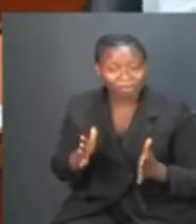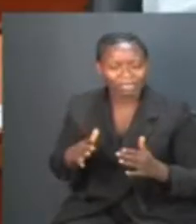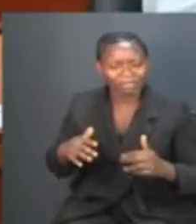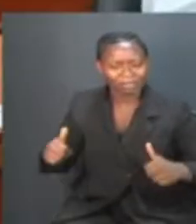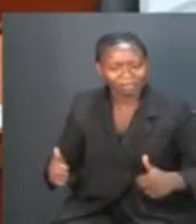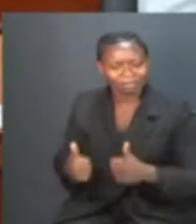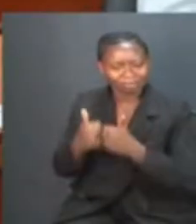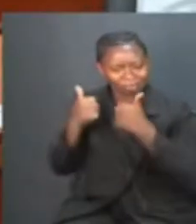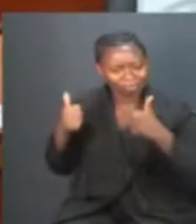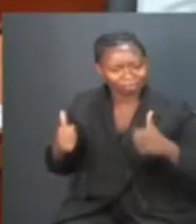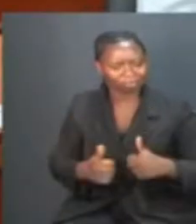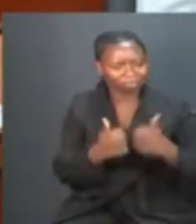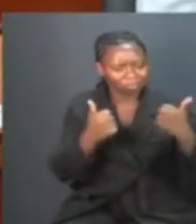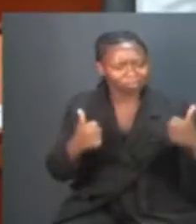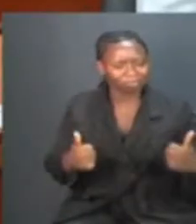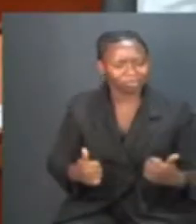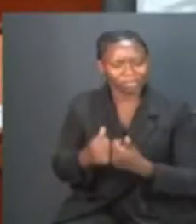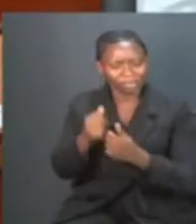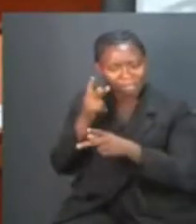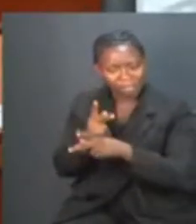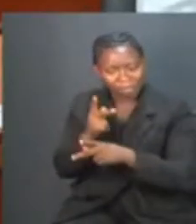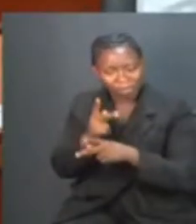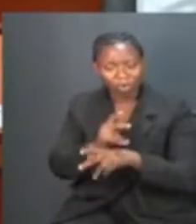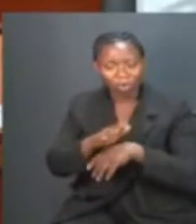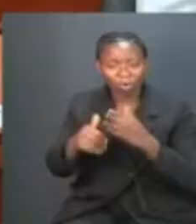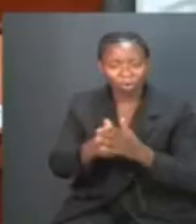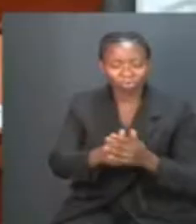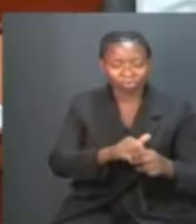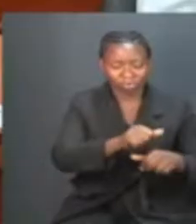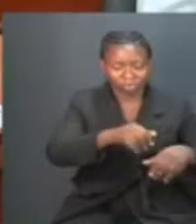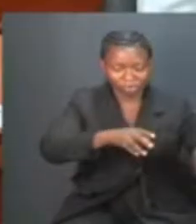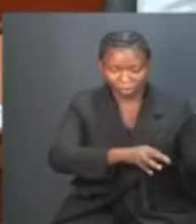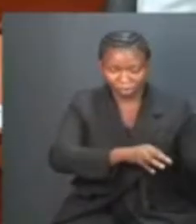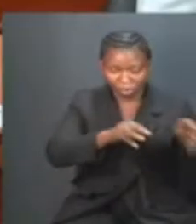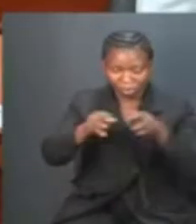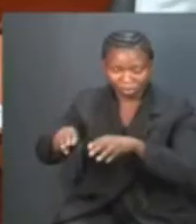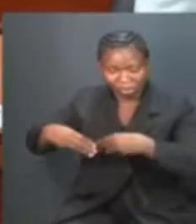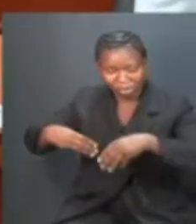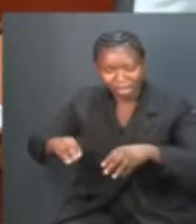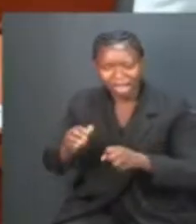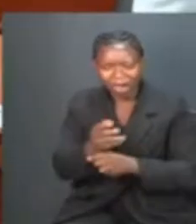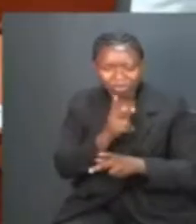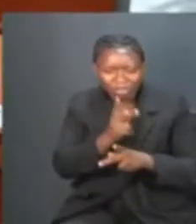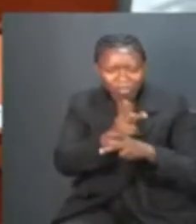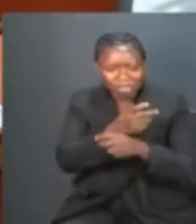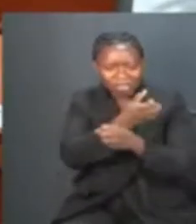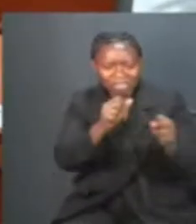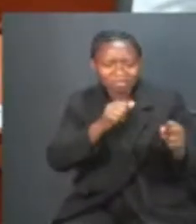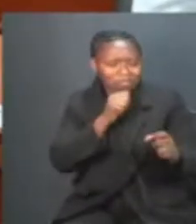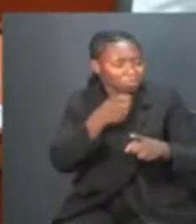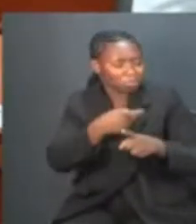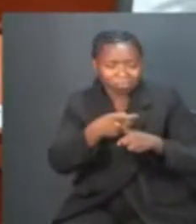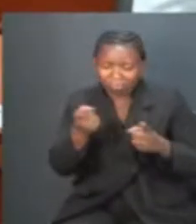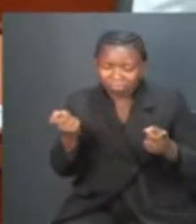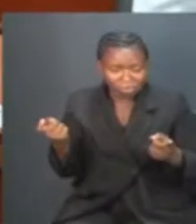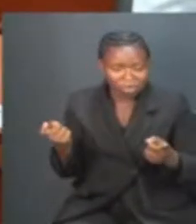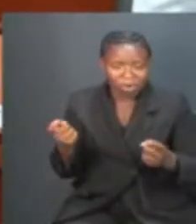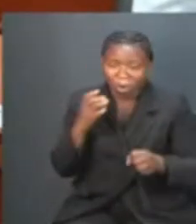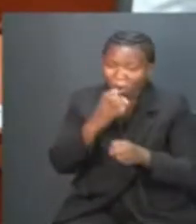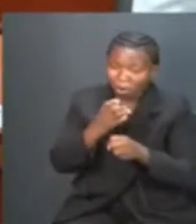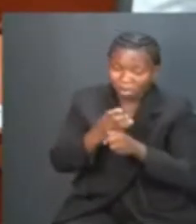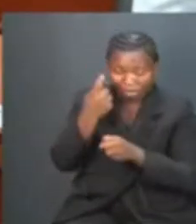they have hauling their commodities to the market centers, how to preserve the commodities, and all